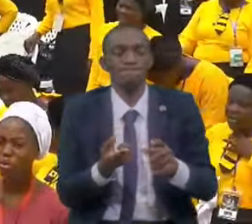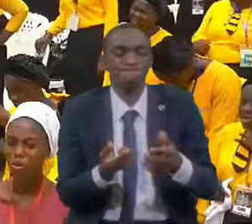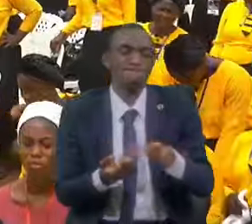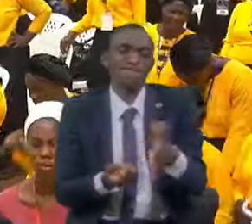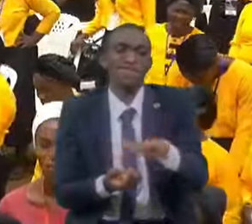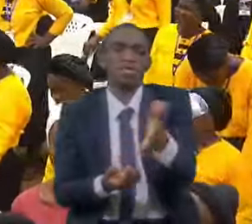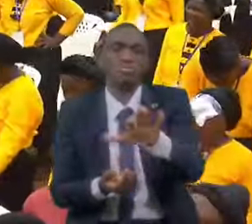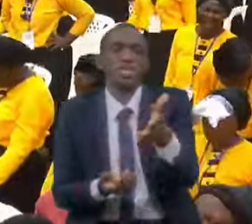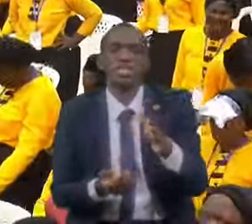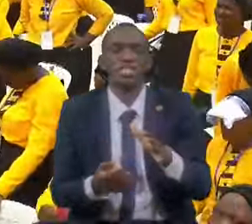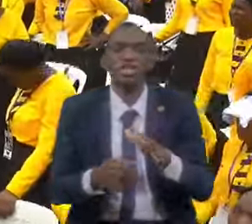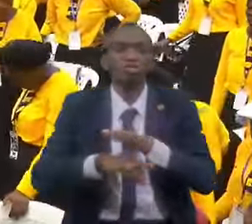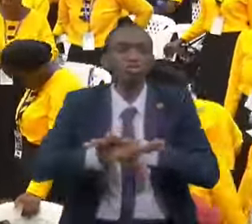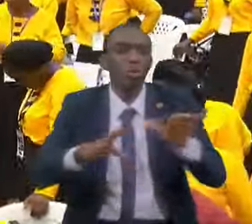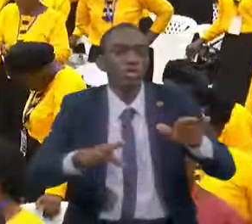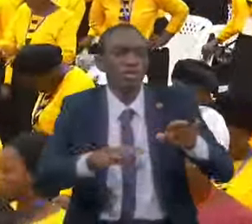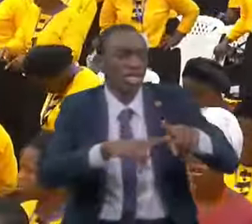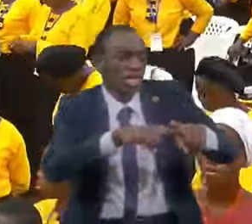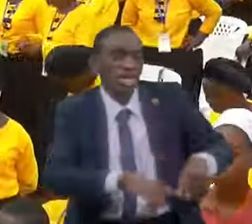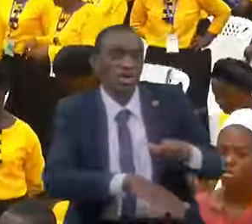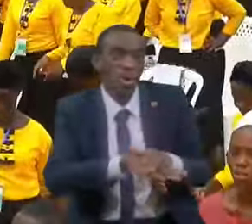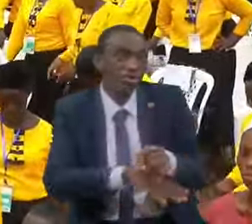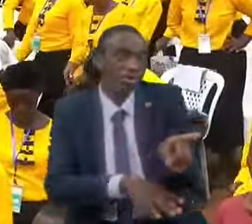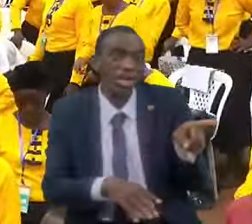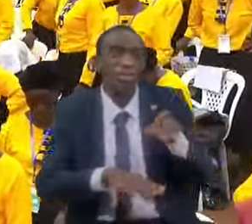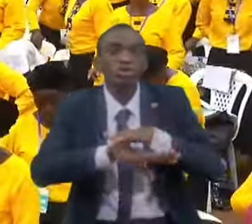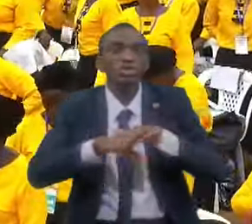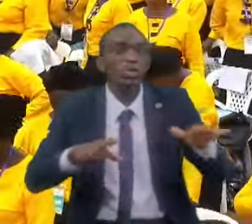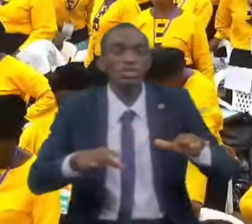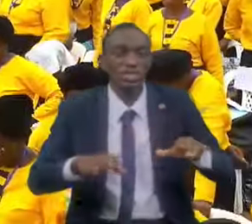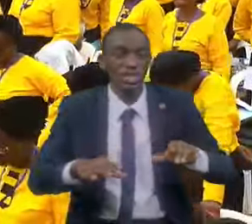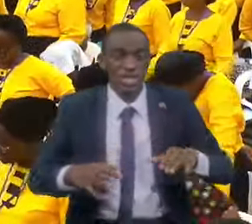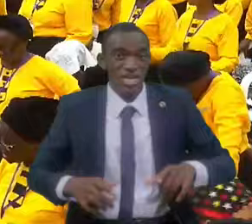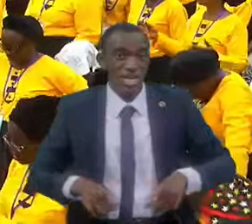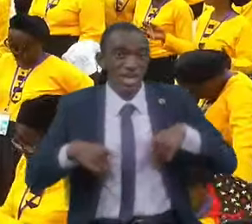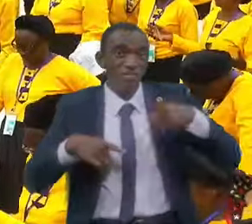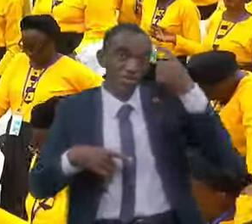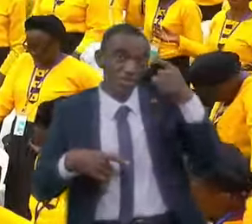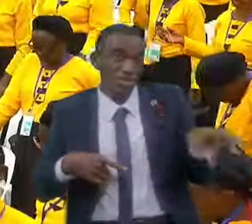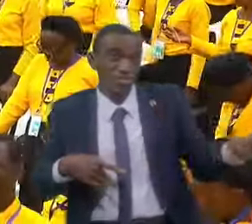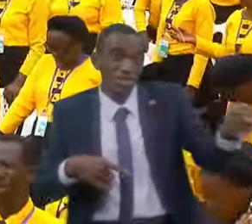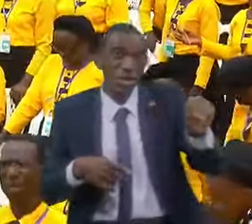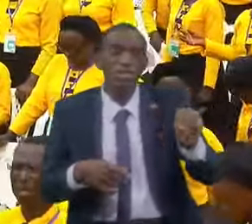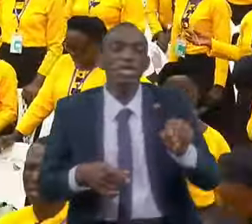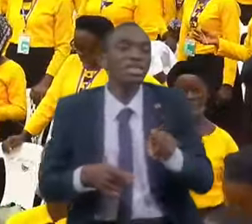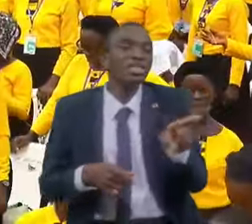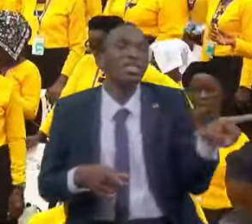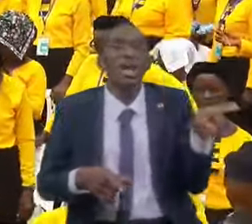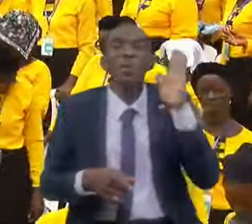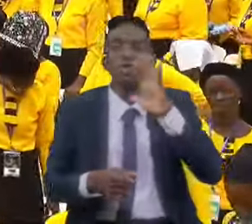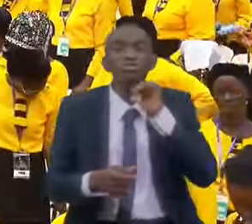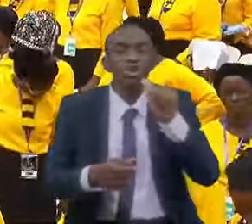don't live for them. They will not defend you in eternity when you are